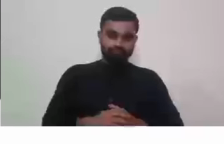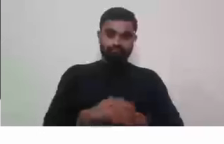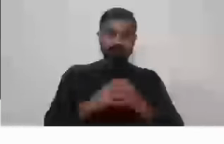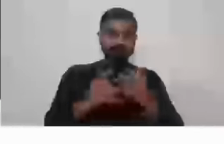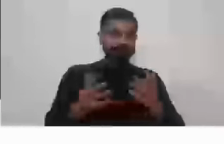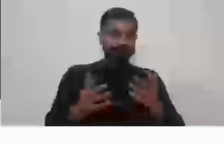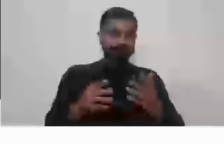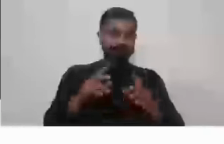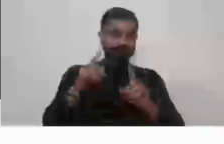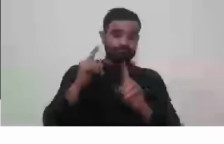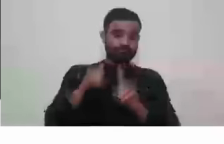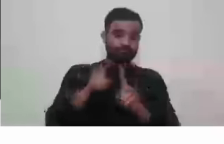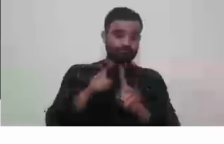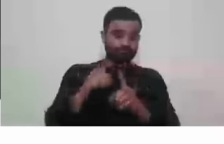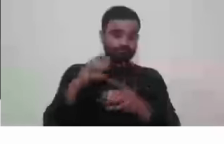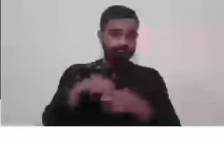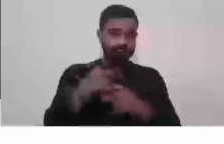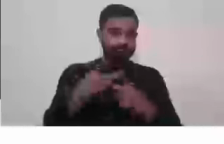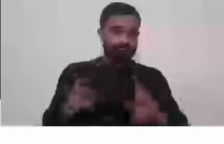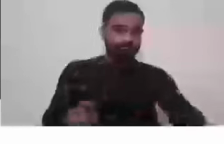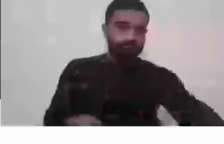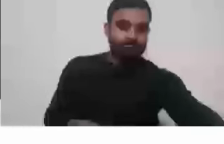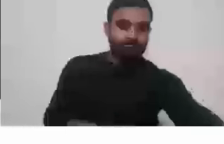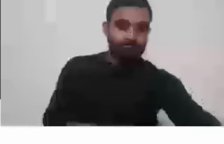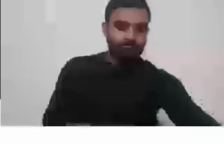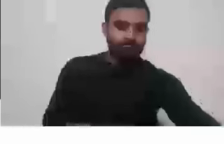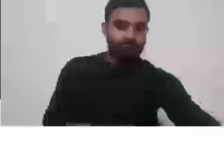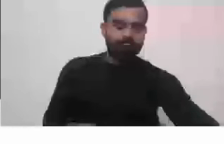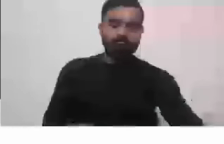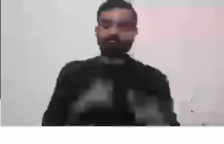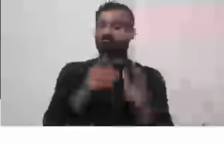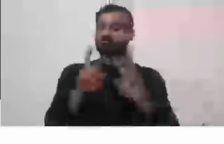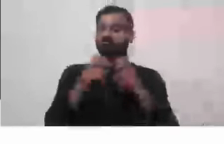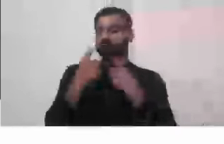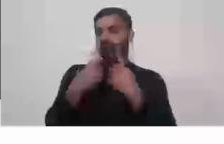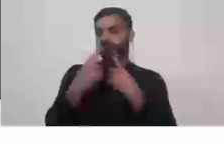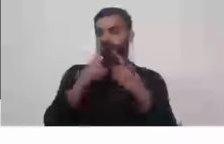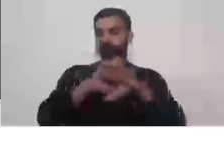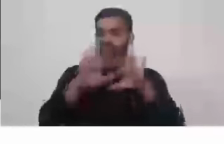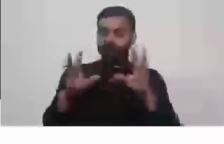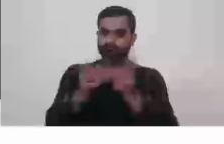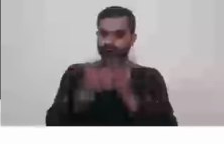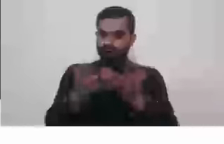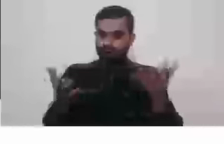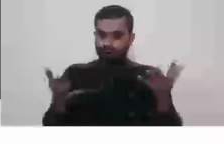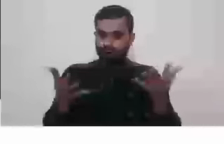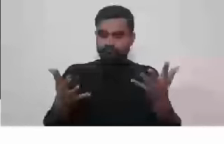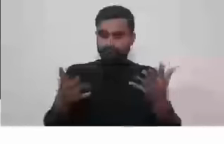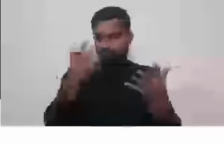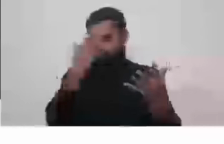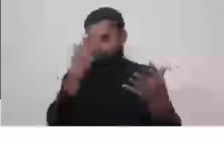On this note, these are the references I used for the talk, by the way. All these references are by brilliant